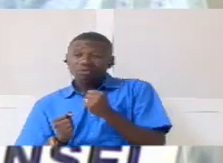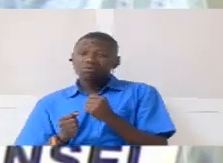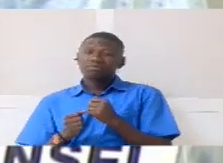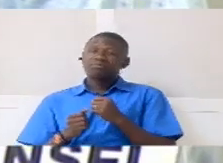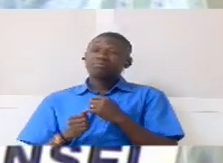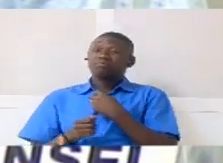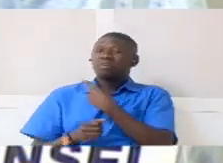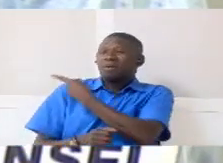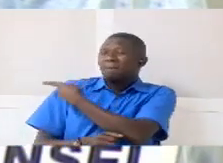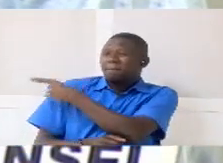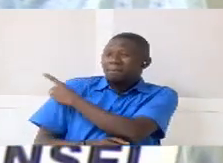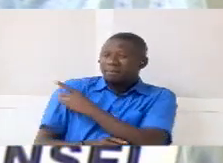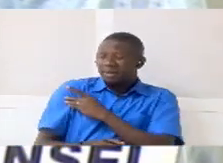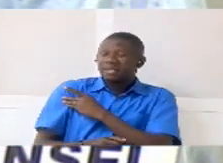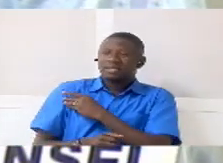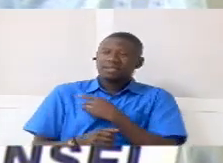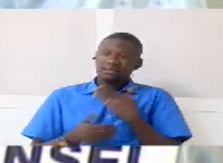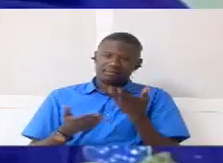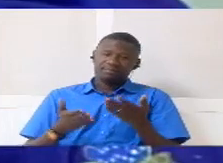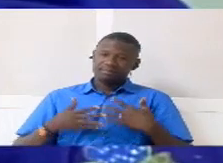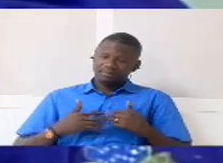bali jara rola dalilo lumenu kankasola.